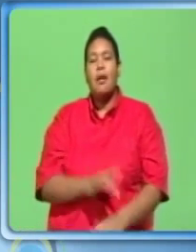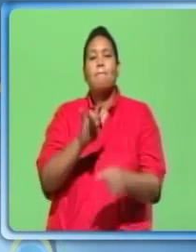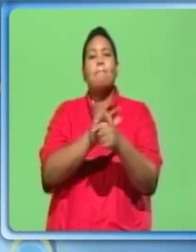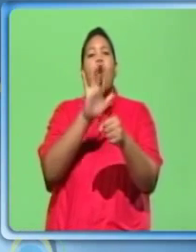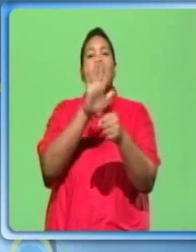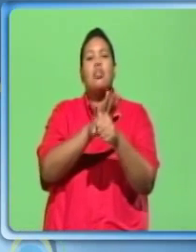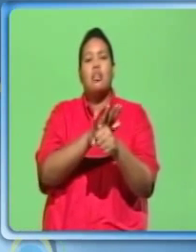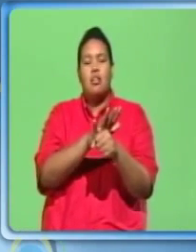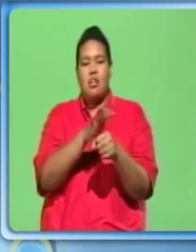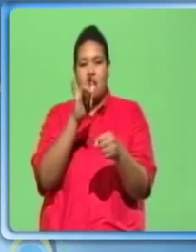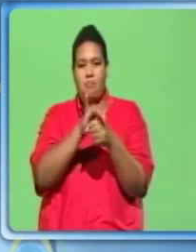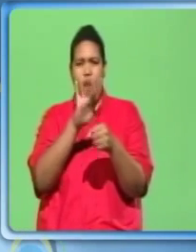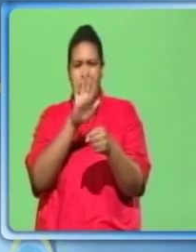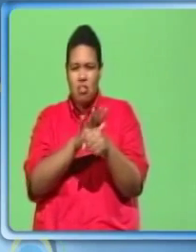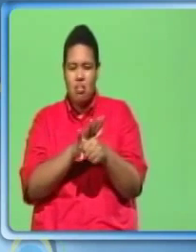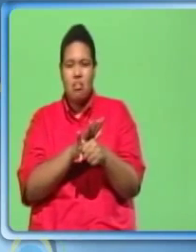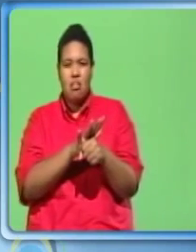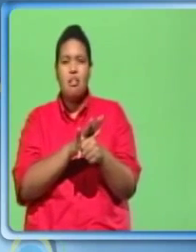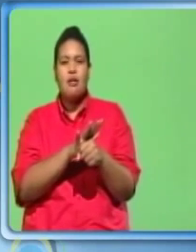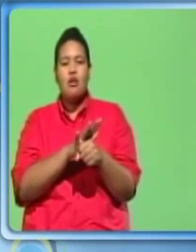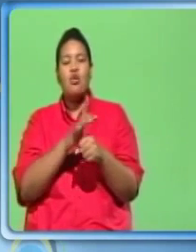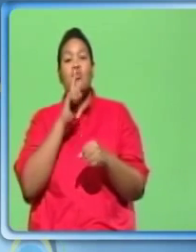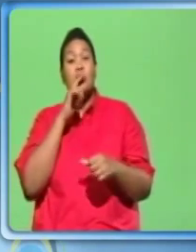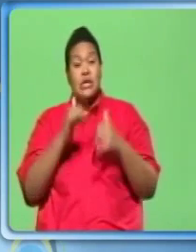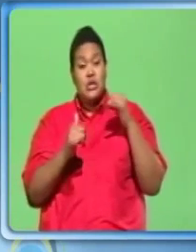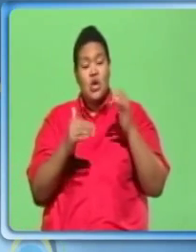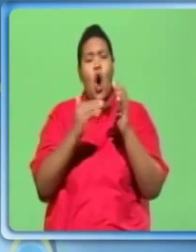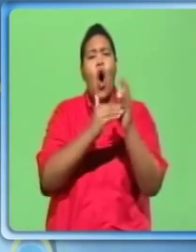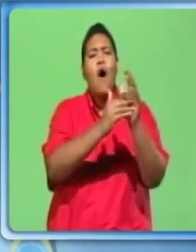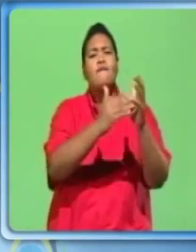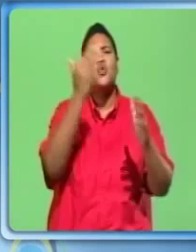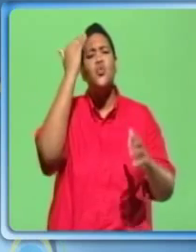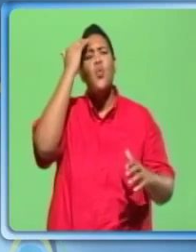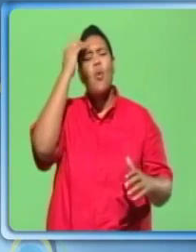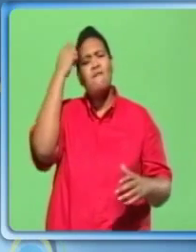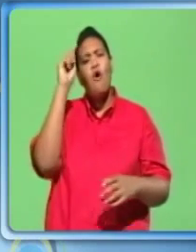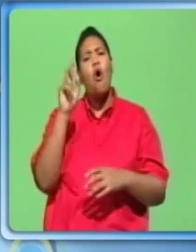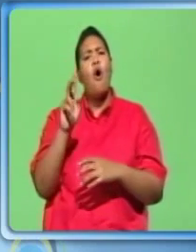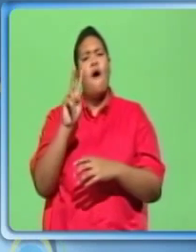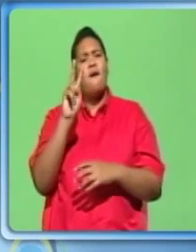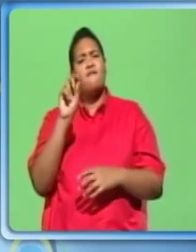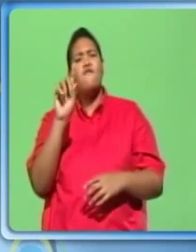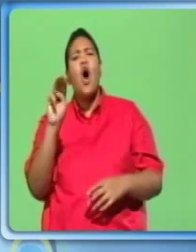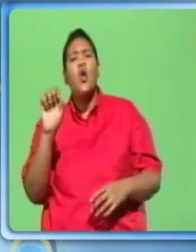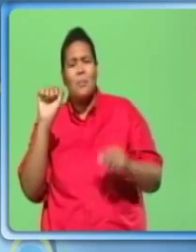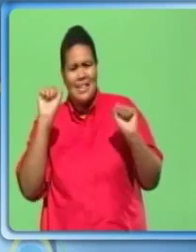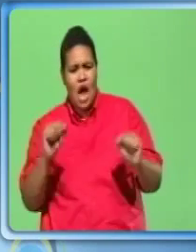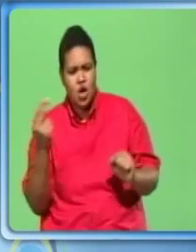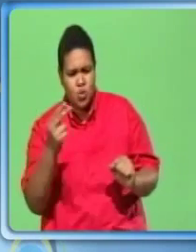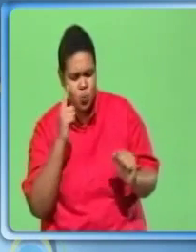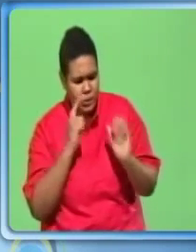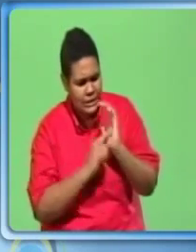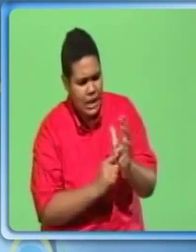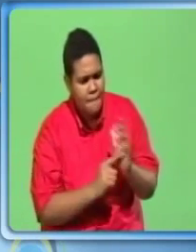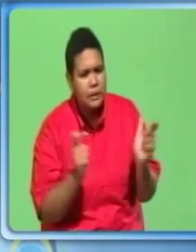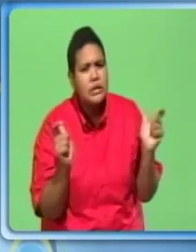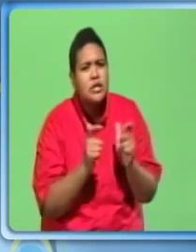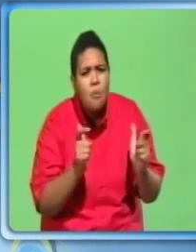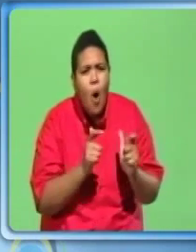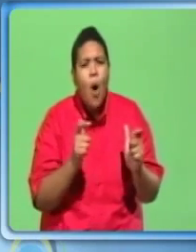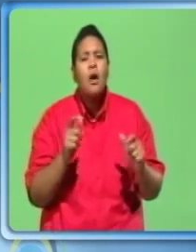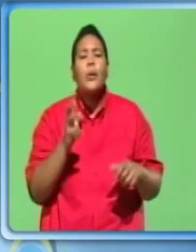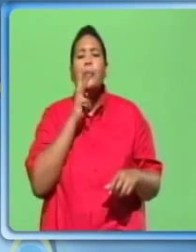Bottles. Bottles, which are of a known volume, may be used to sample small aquatic